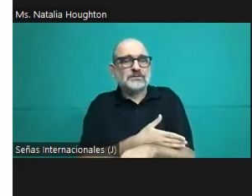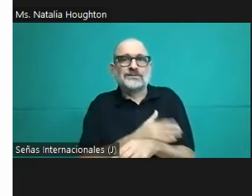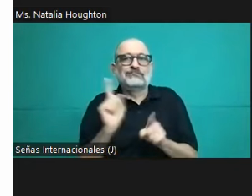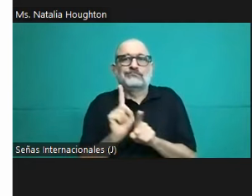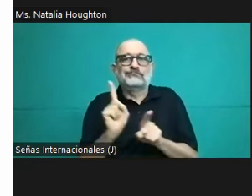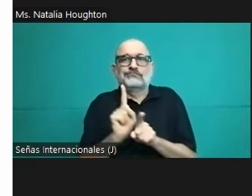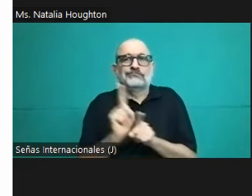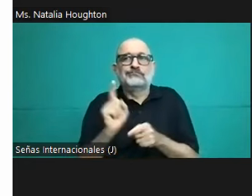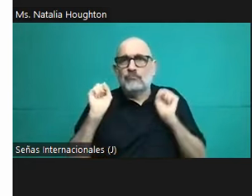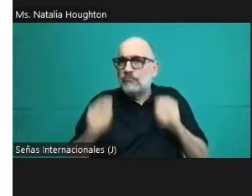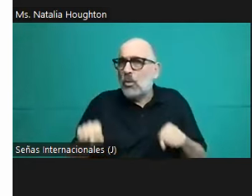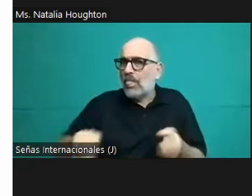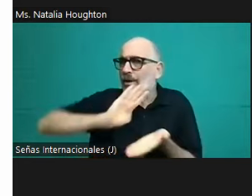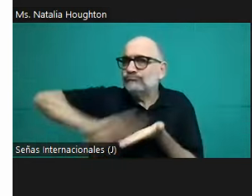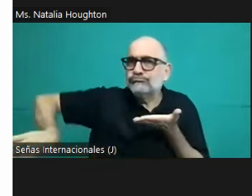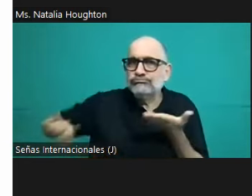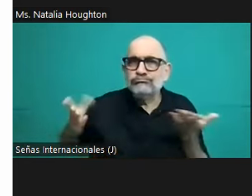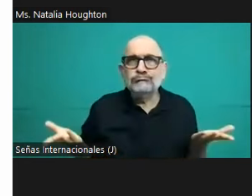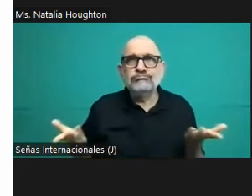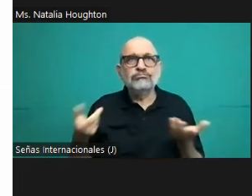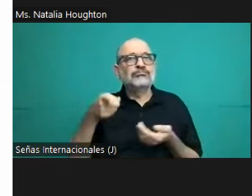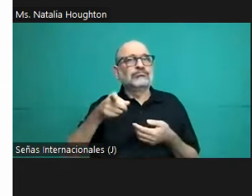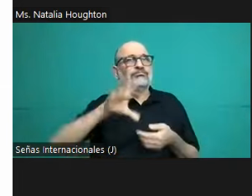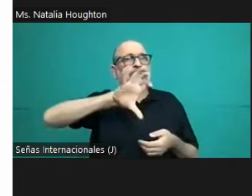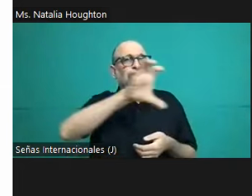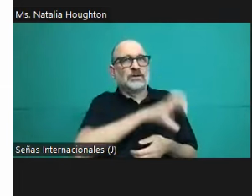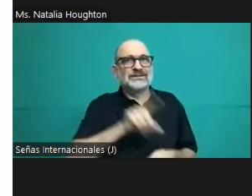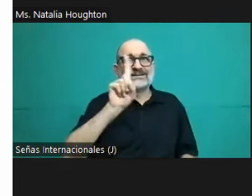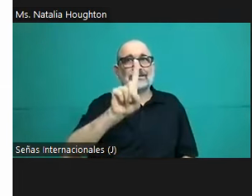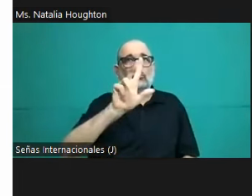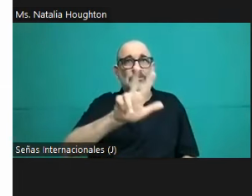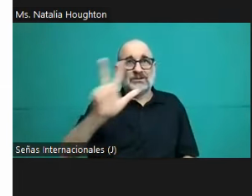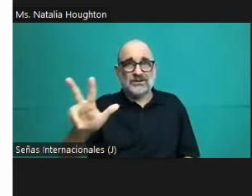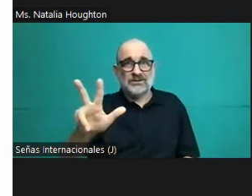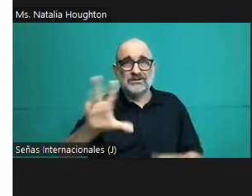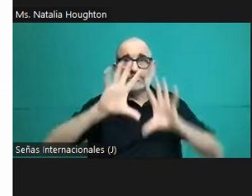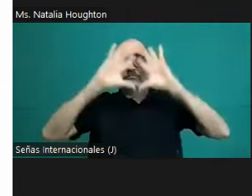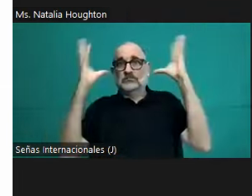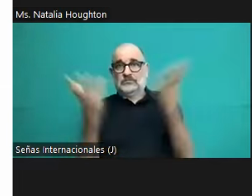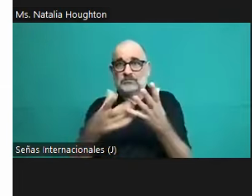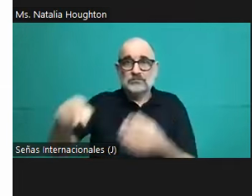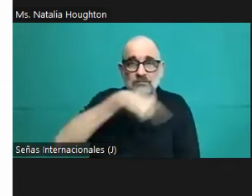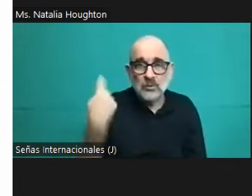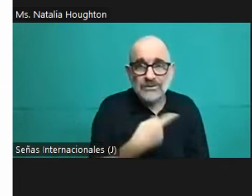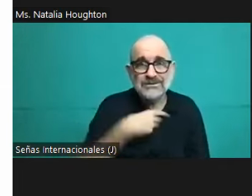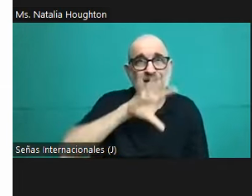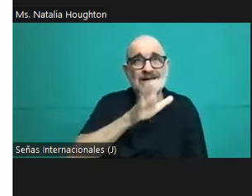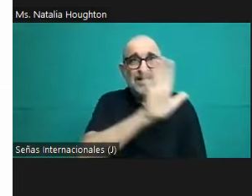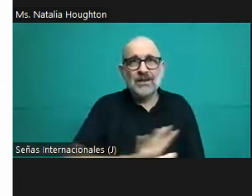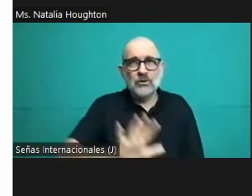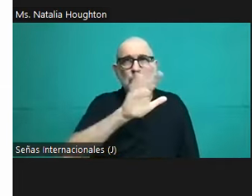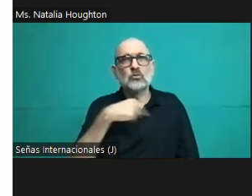there could have been an access to healthcare, quality healthcare services. And there's an analysis of